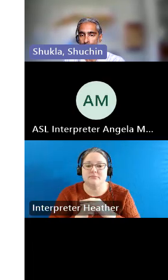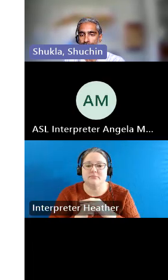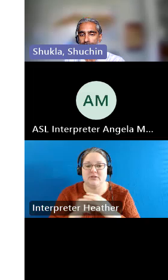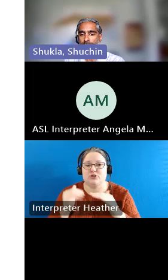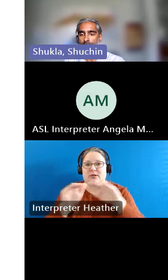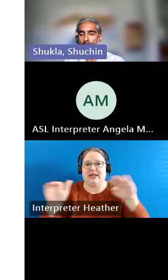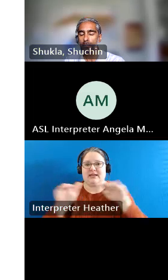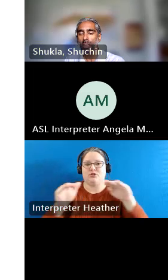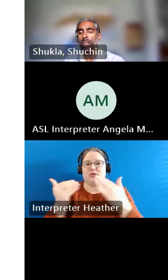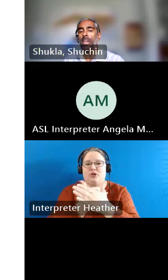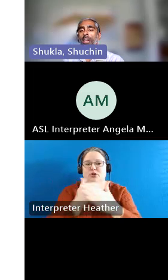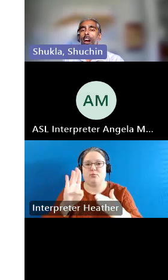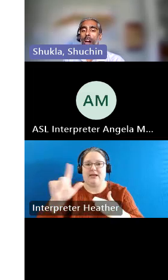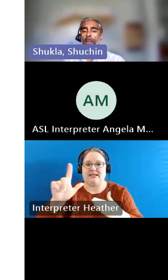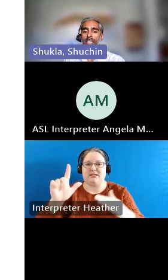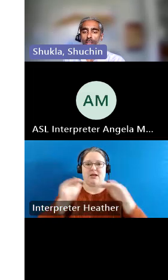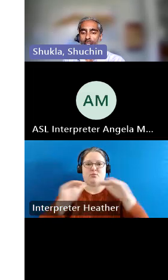get right here.